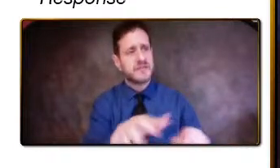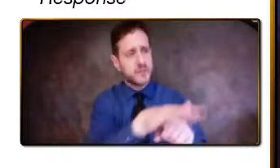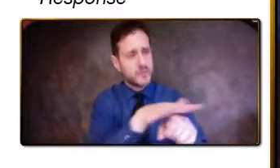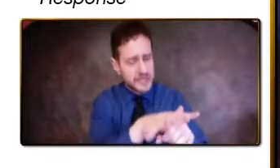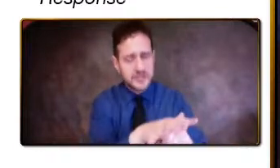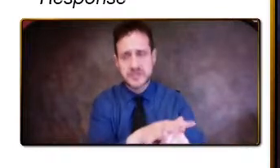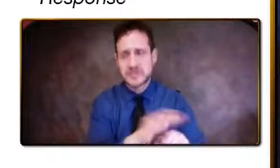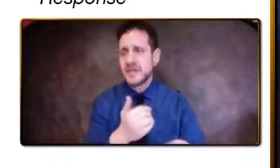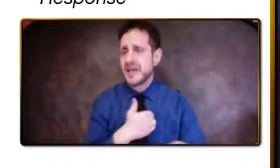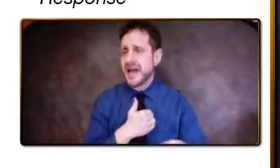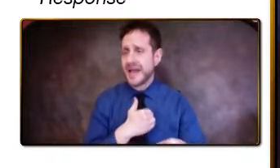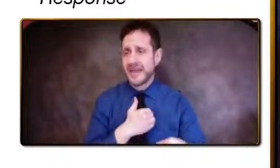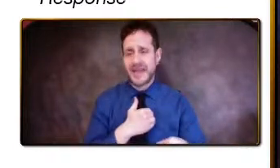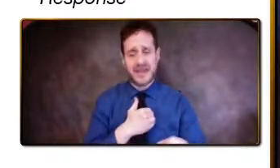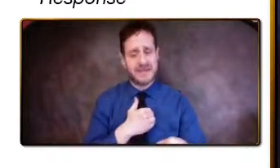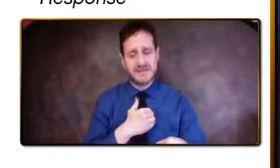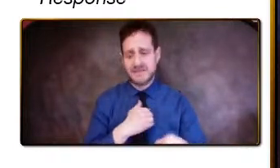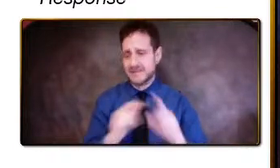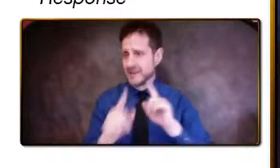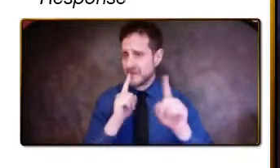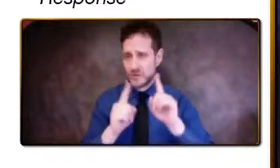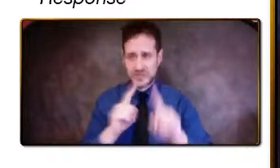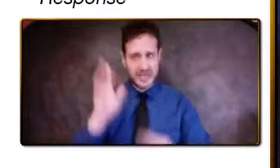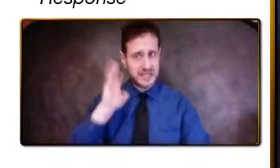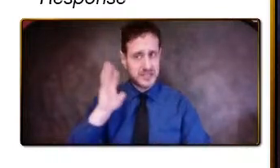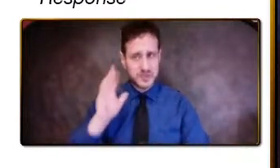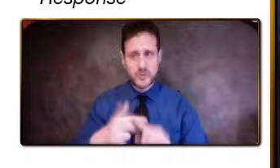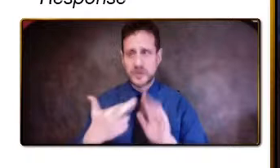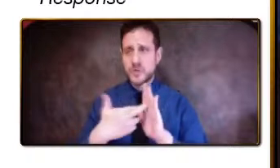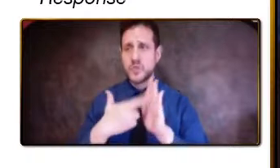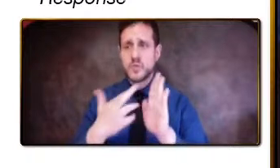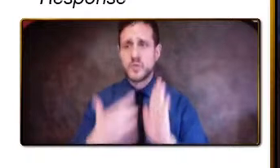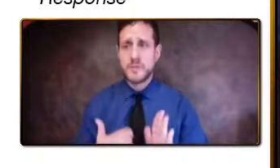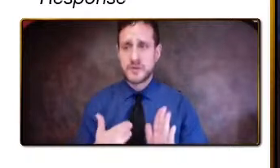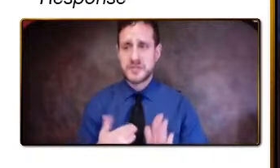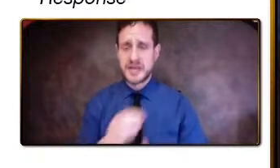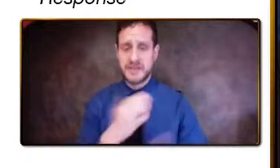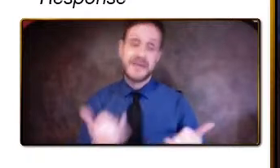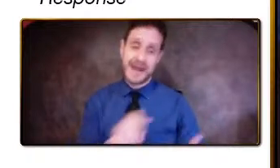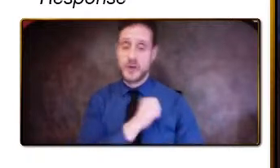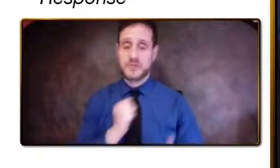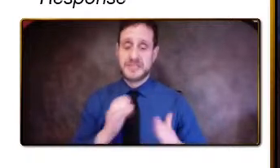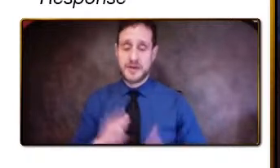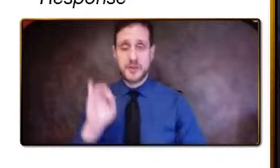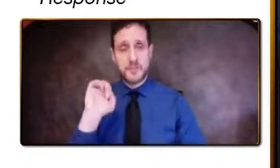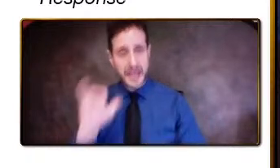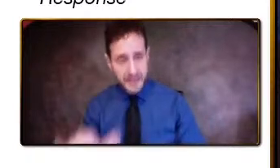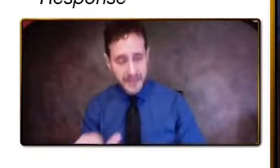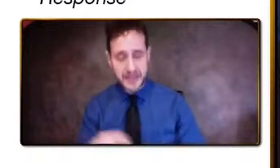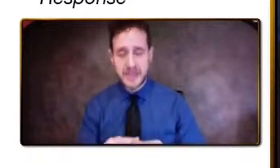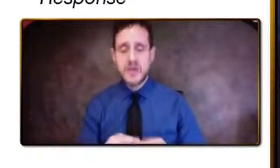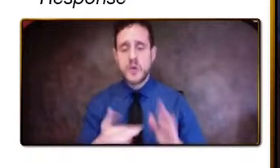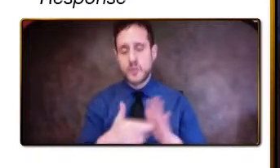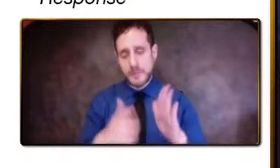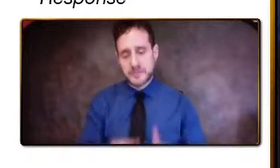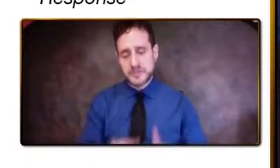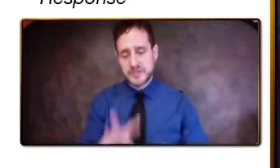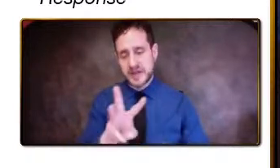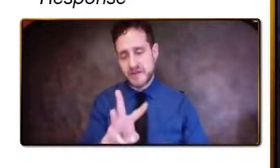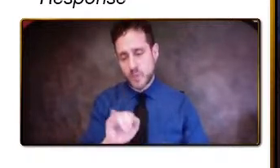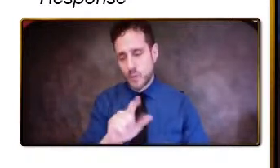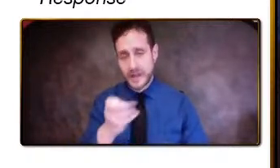early conversations with Representative, now Senator Bailey, Representative Wilhauer. I spoke with